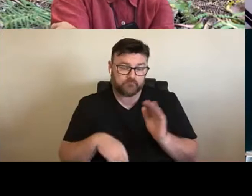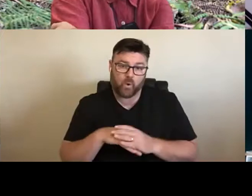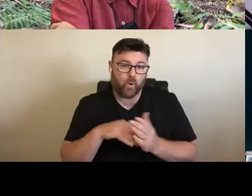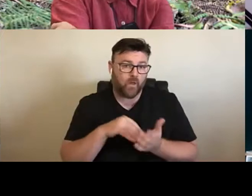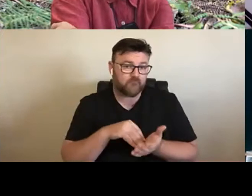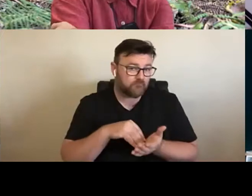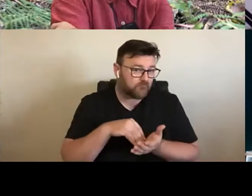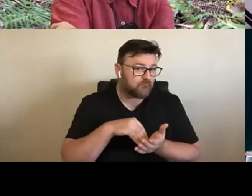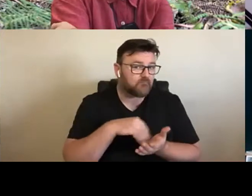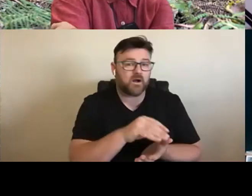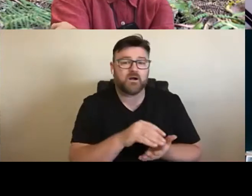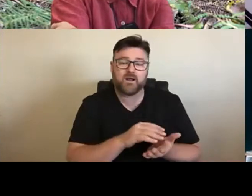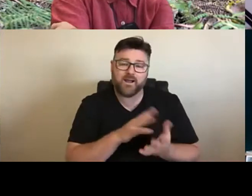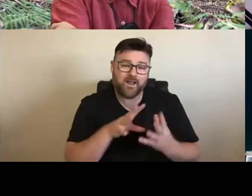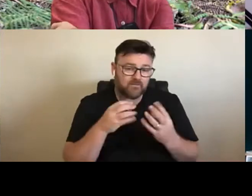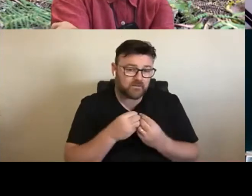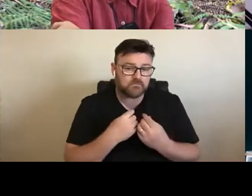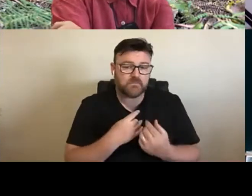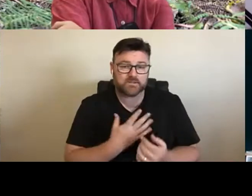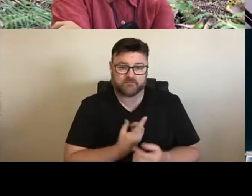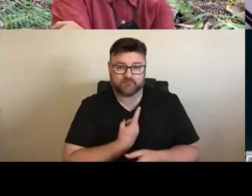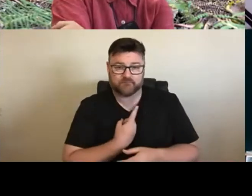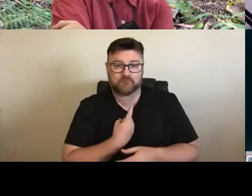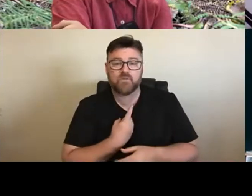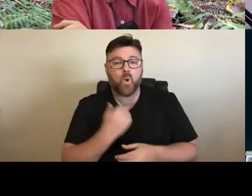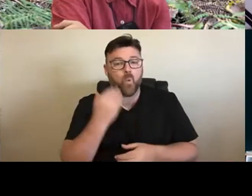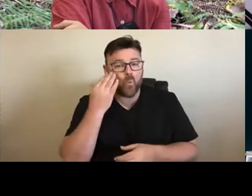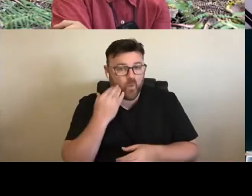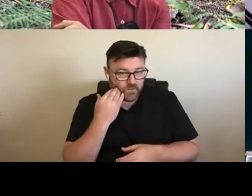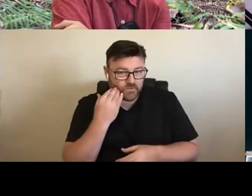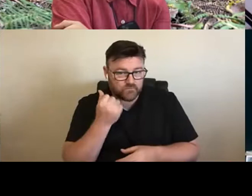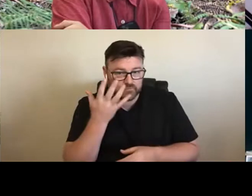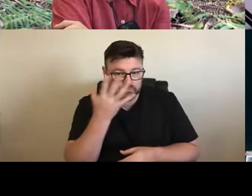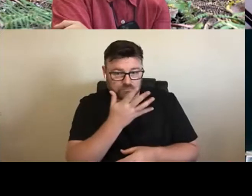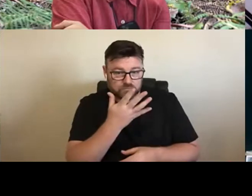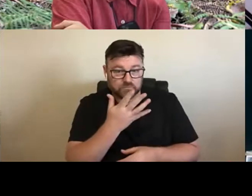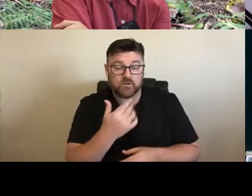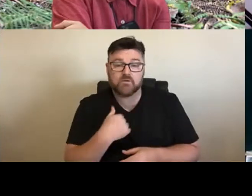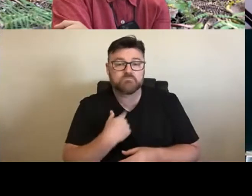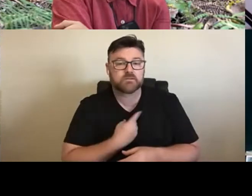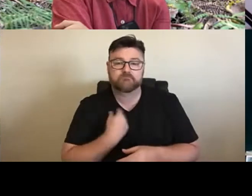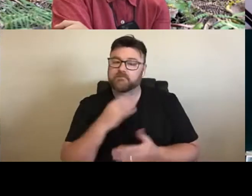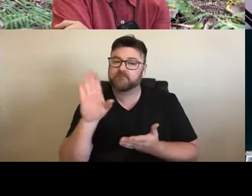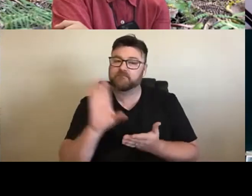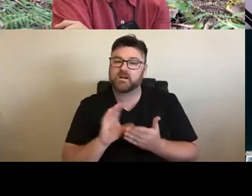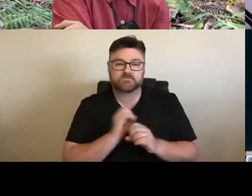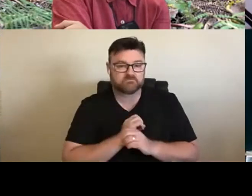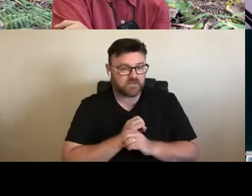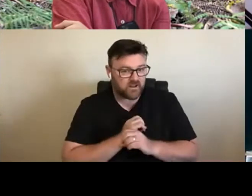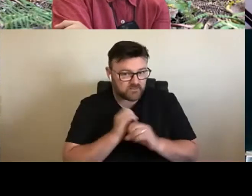women's exhibition in Byron Bay at the Lone Goat Gallery. I didn't have any funding. I paid